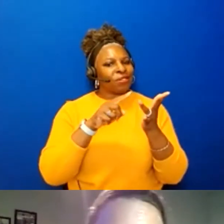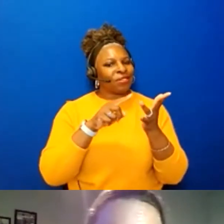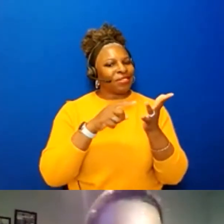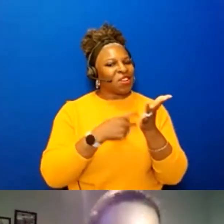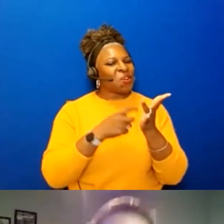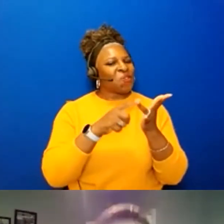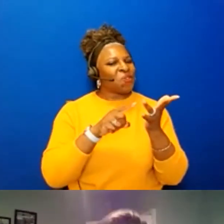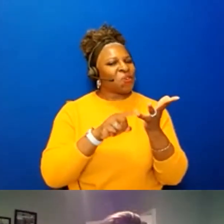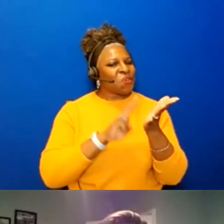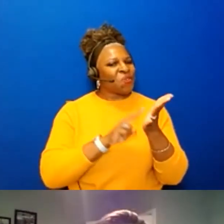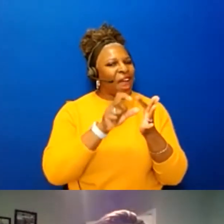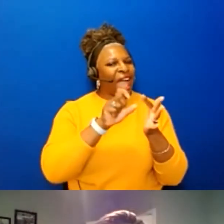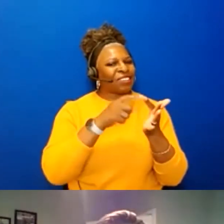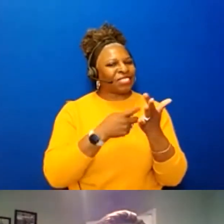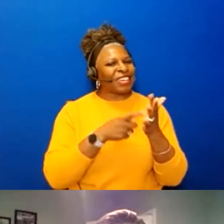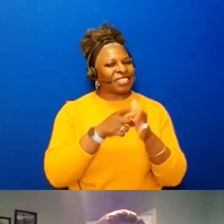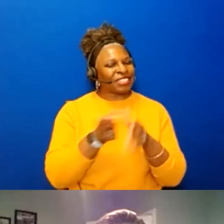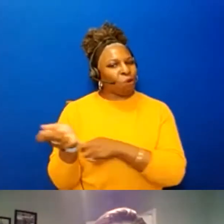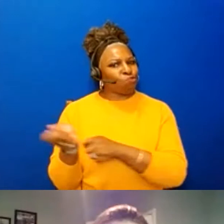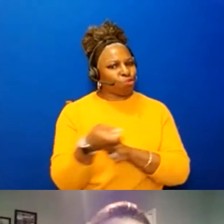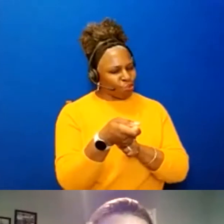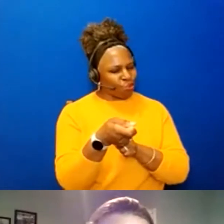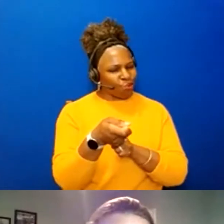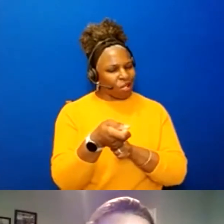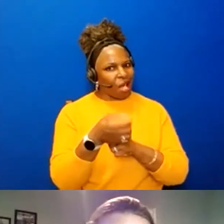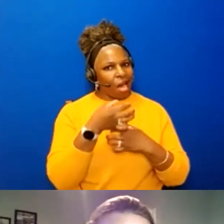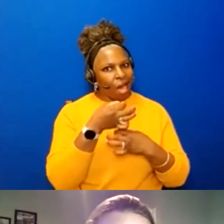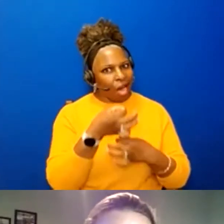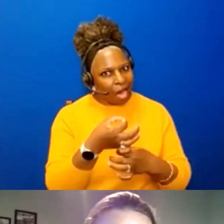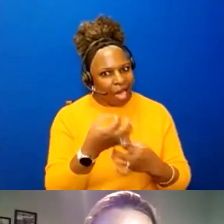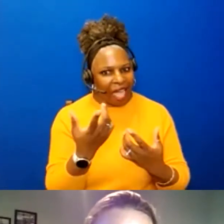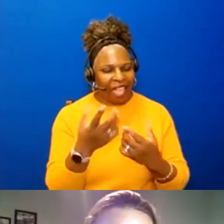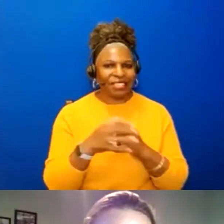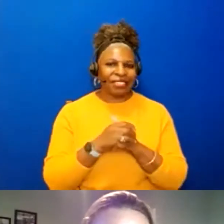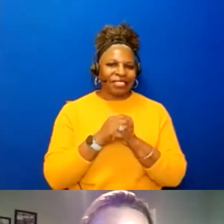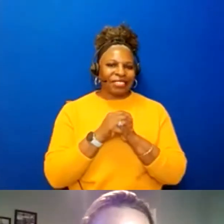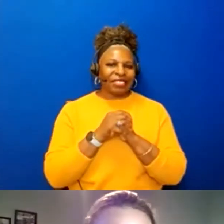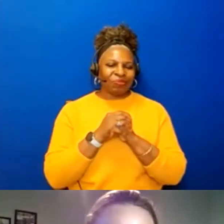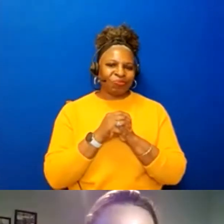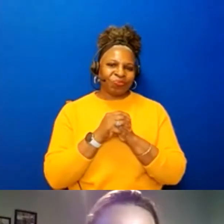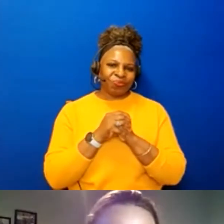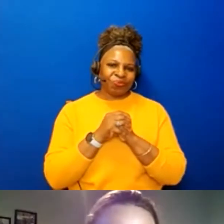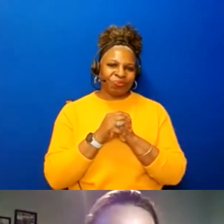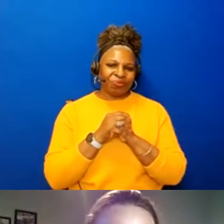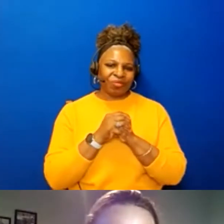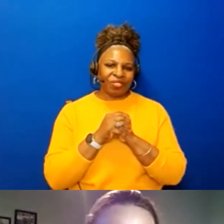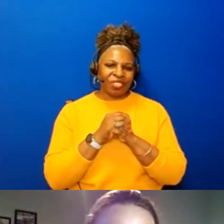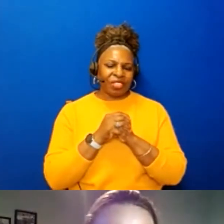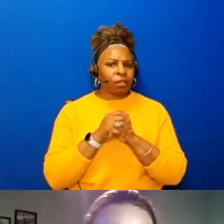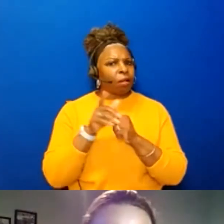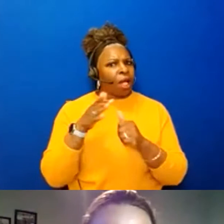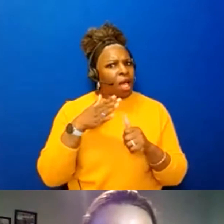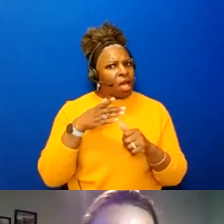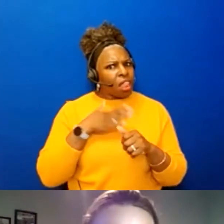doesn't like rounders? I mean, as I say, I mean... do you like being in a team or